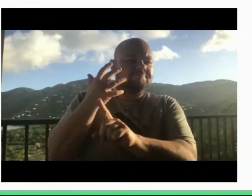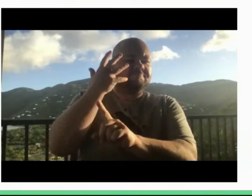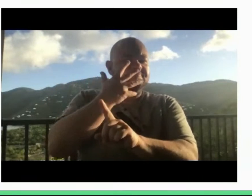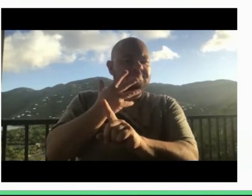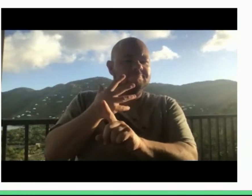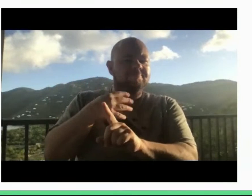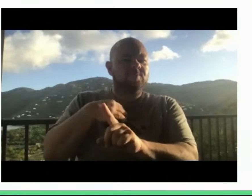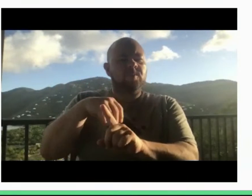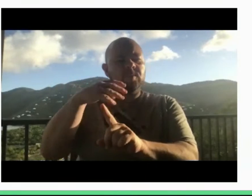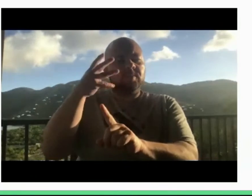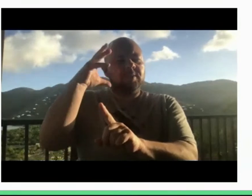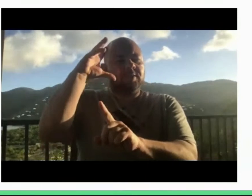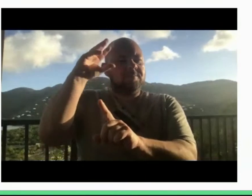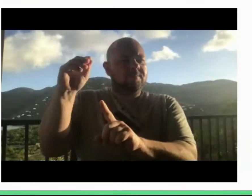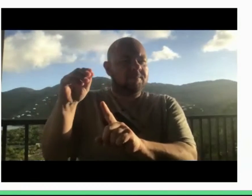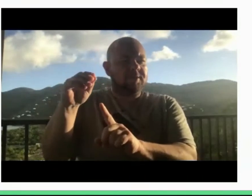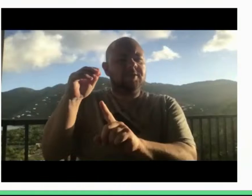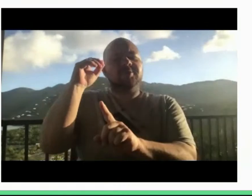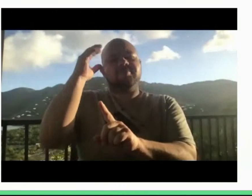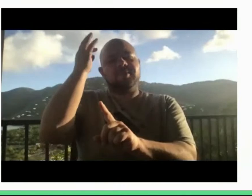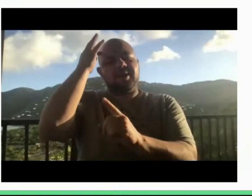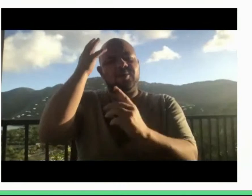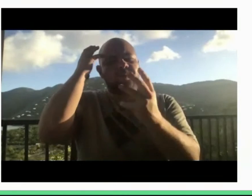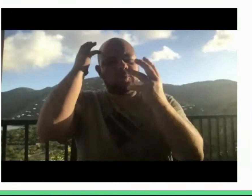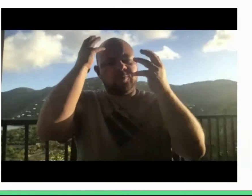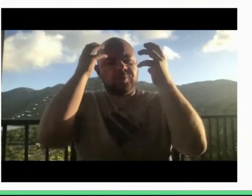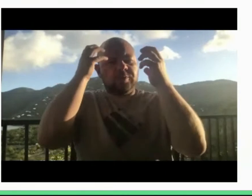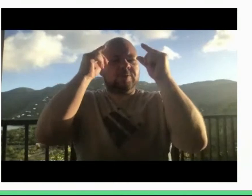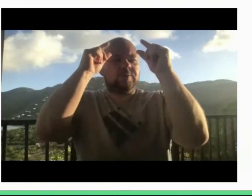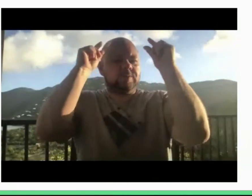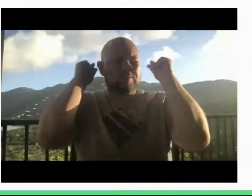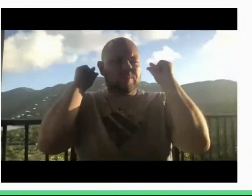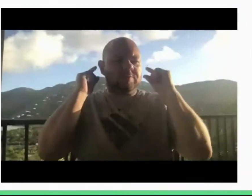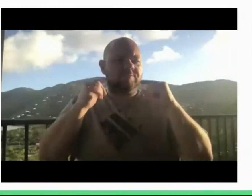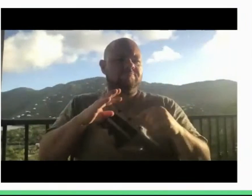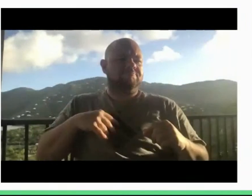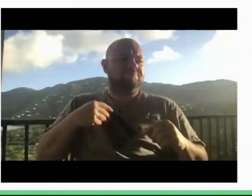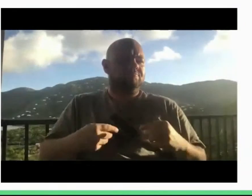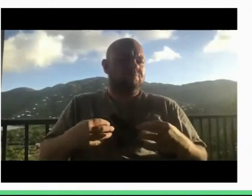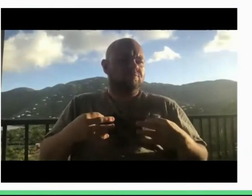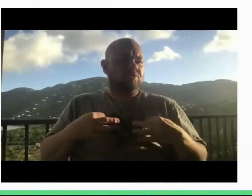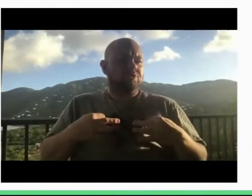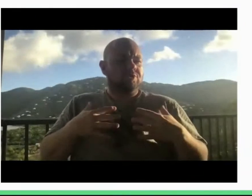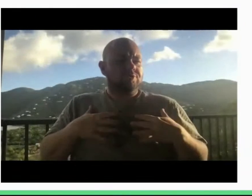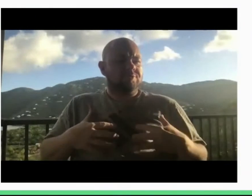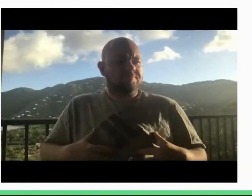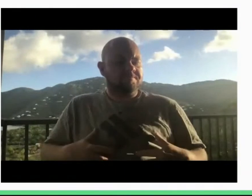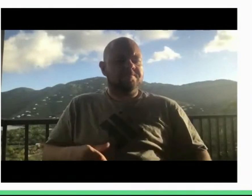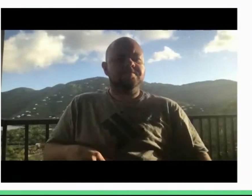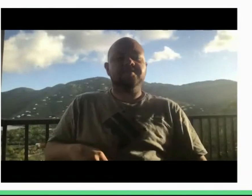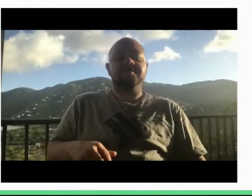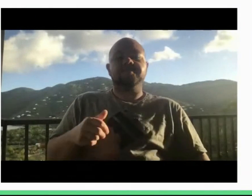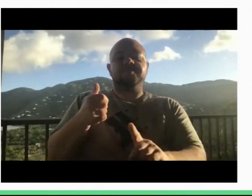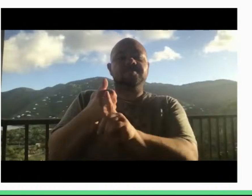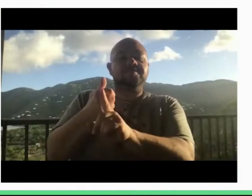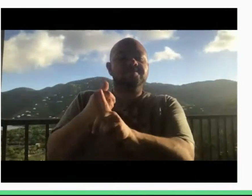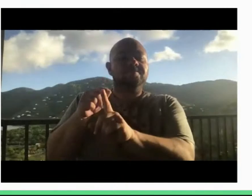He is a white presenting male with brown, short, curly hair and a plaid shirt.